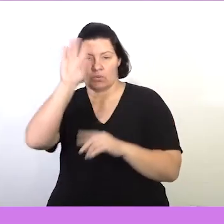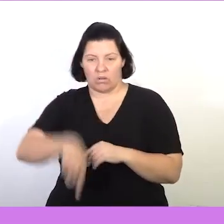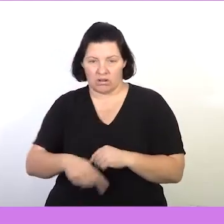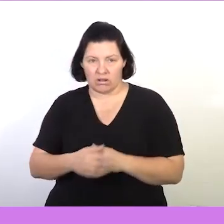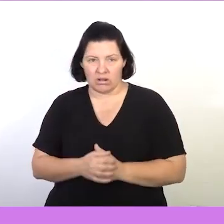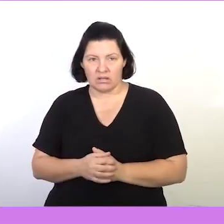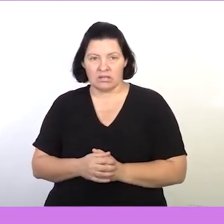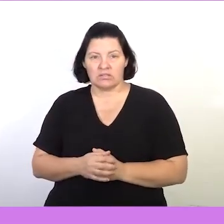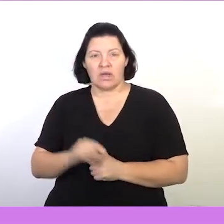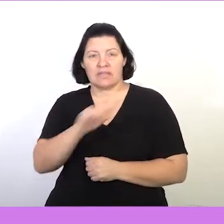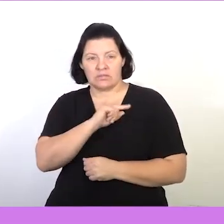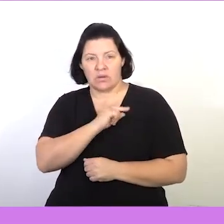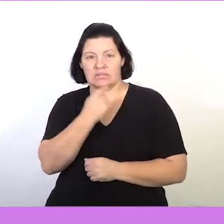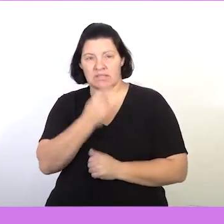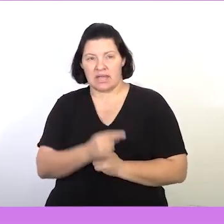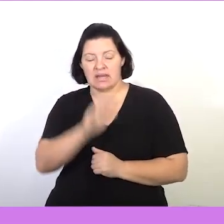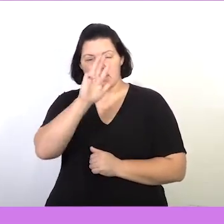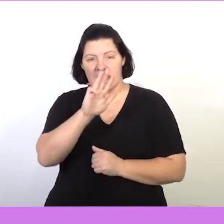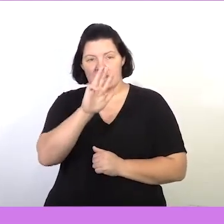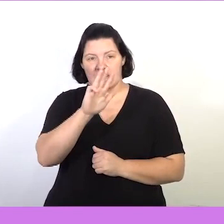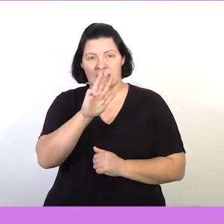your calculations. Therefore, I'm going to say